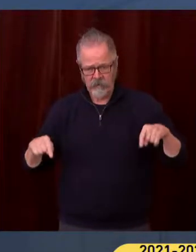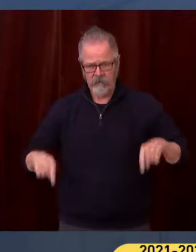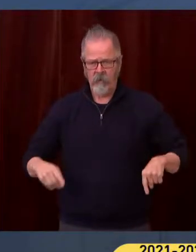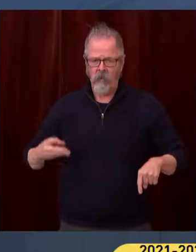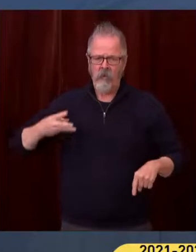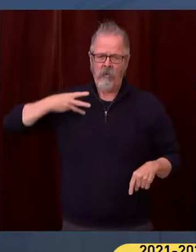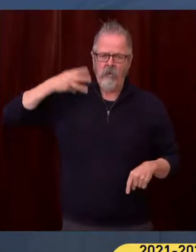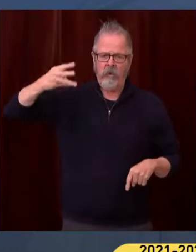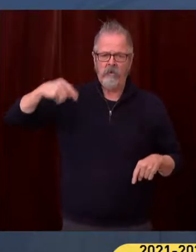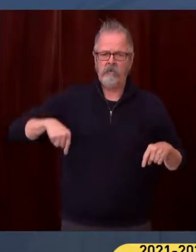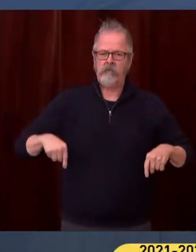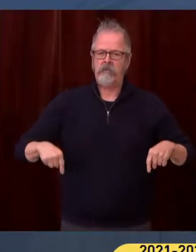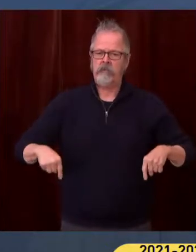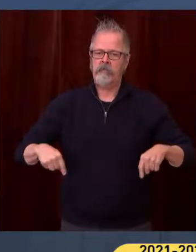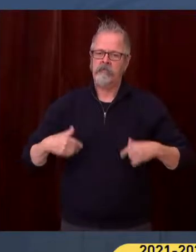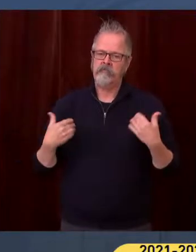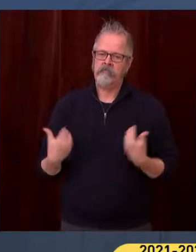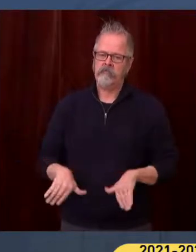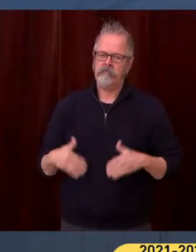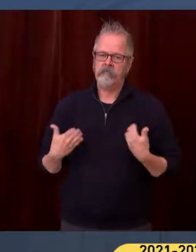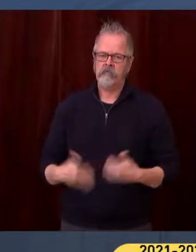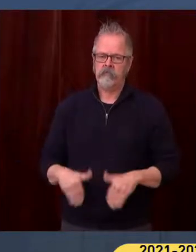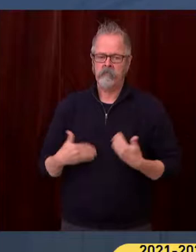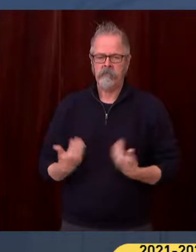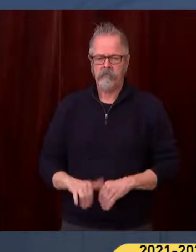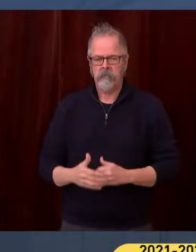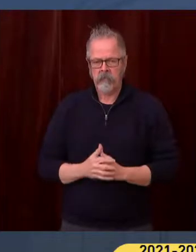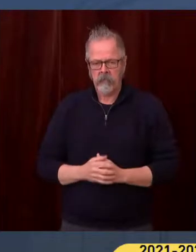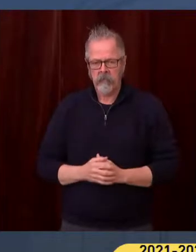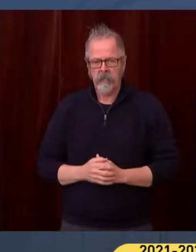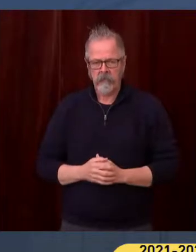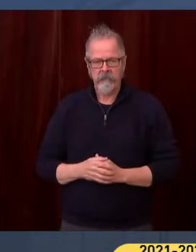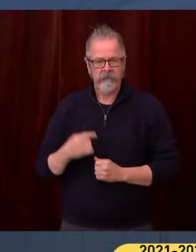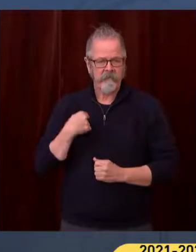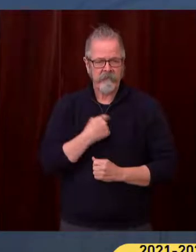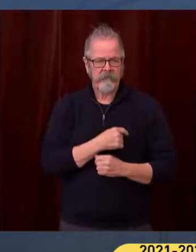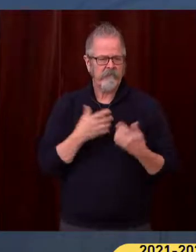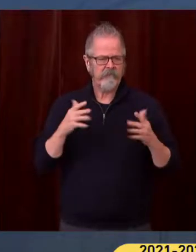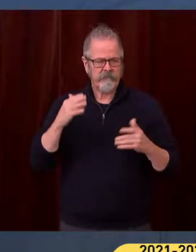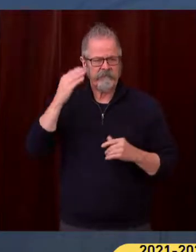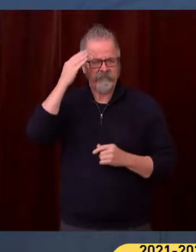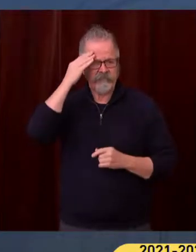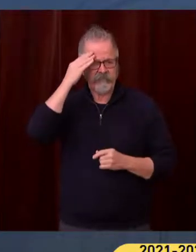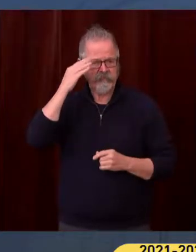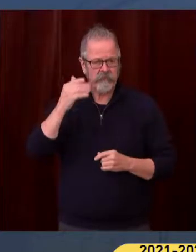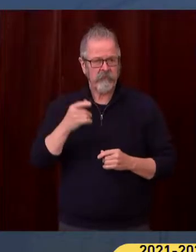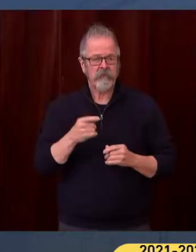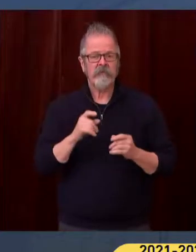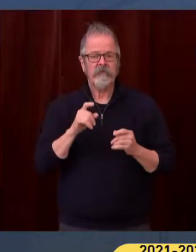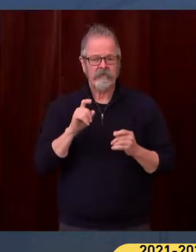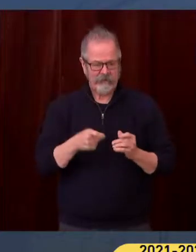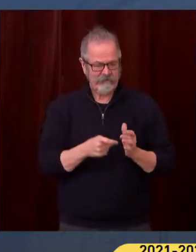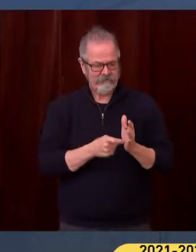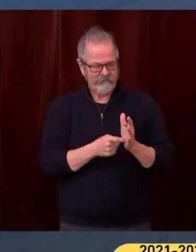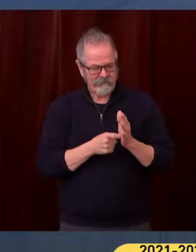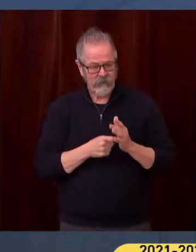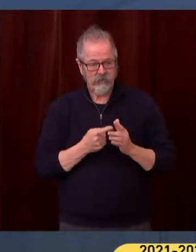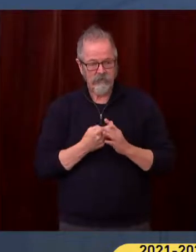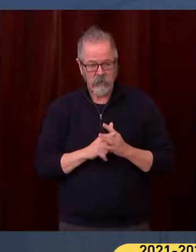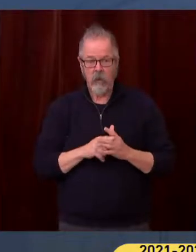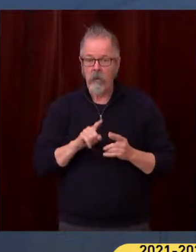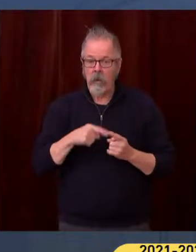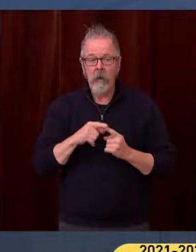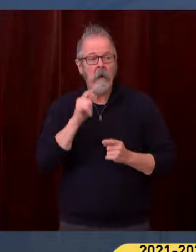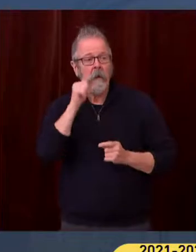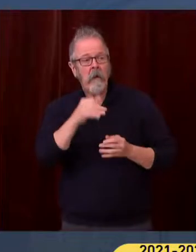We know these actions are required now. Now, this is not something we can put off. We just cannot kick